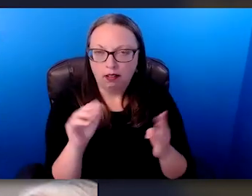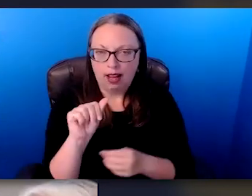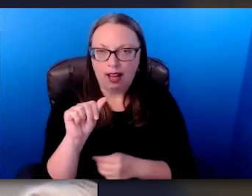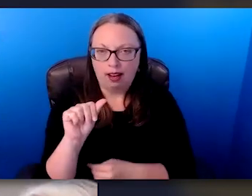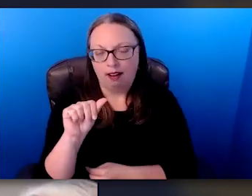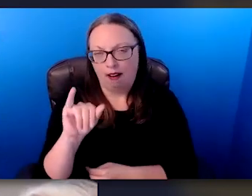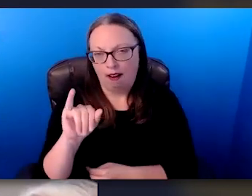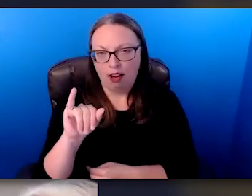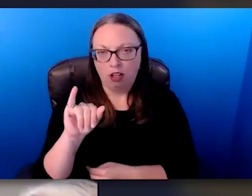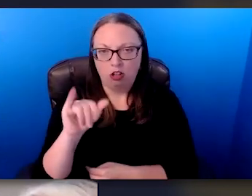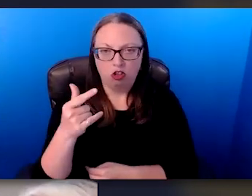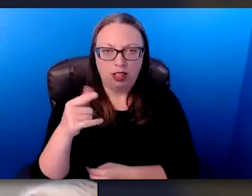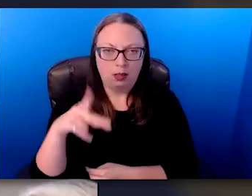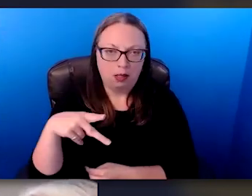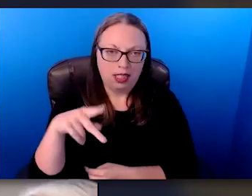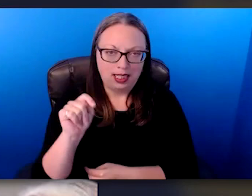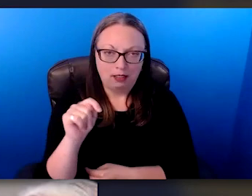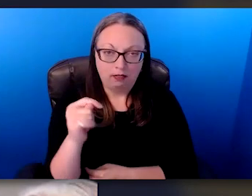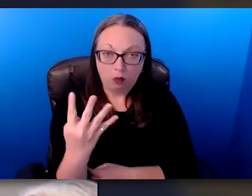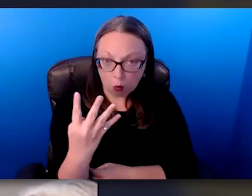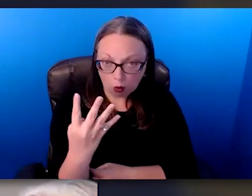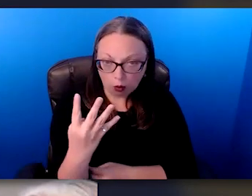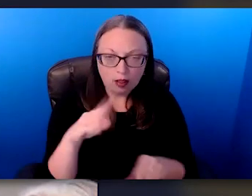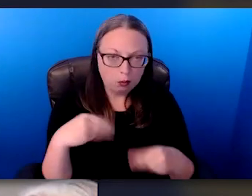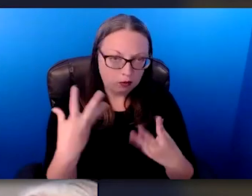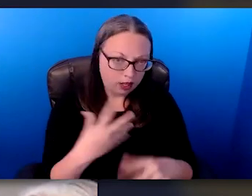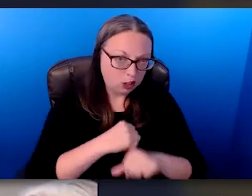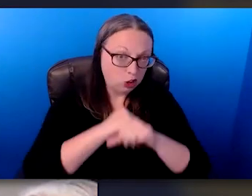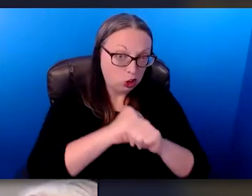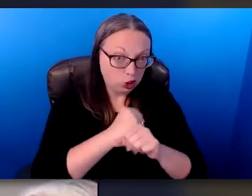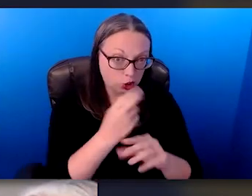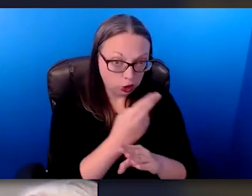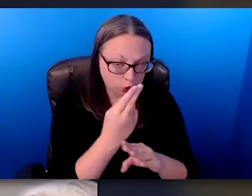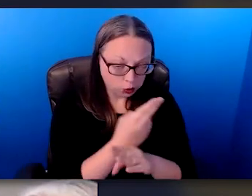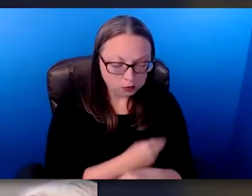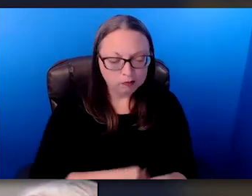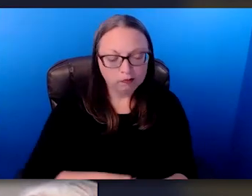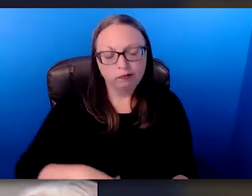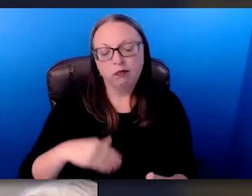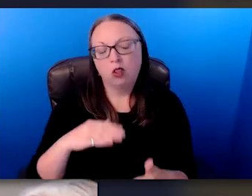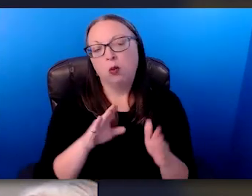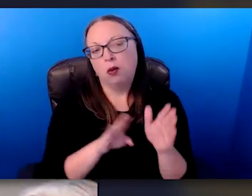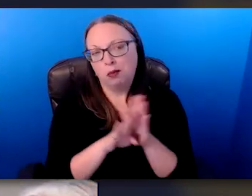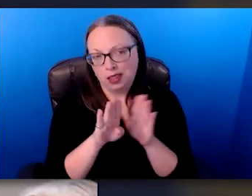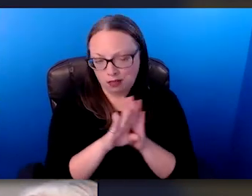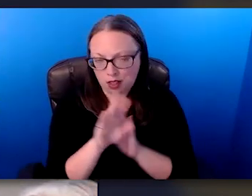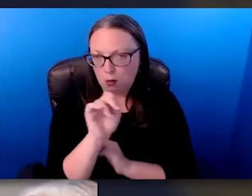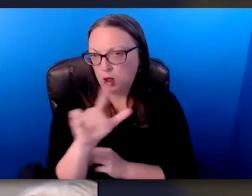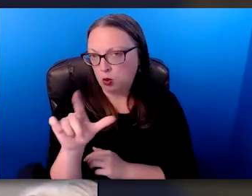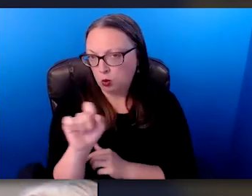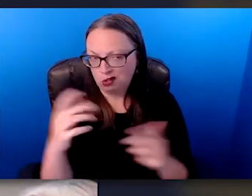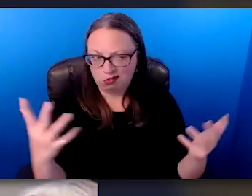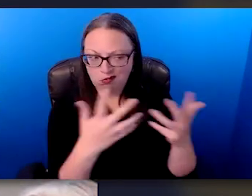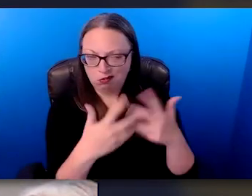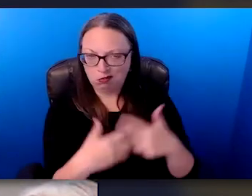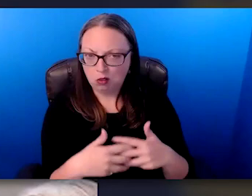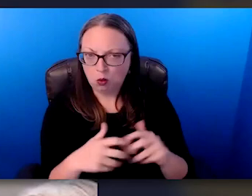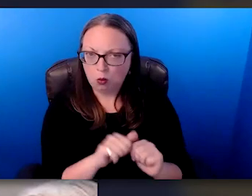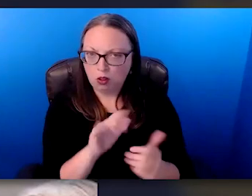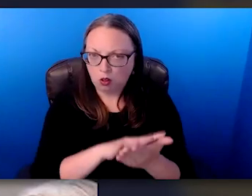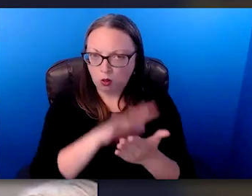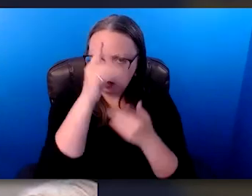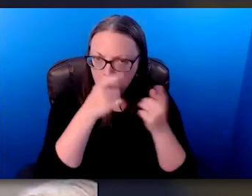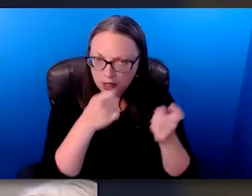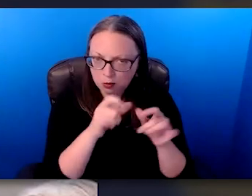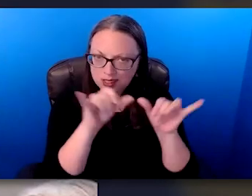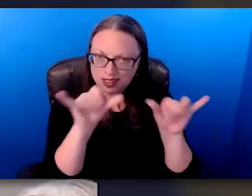secure use. We've also been developing some AI tools that integrate with our learning management systems to help with course design and assessment